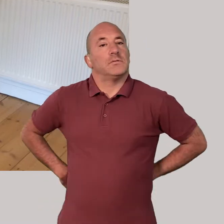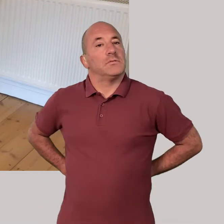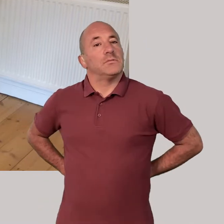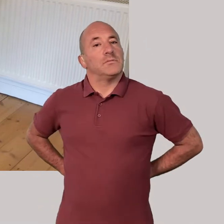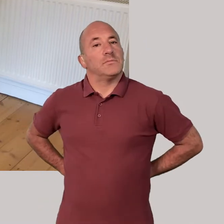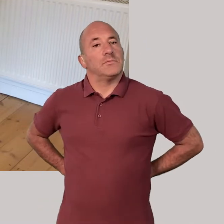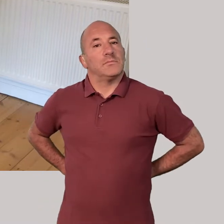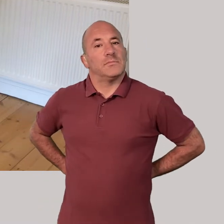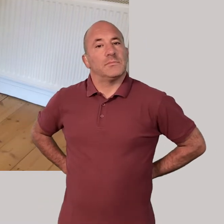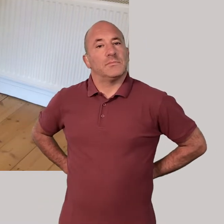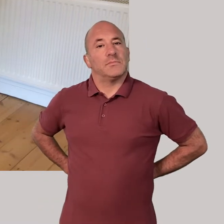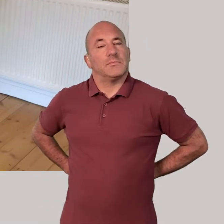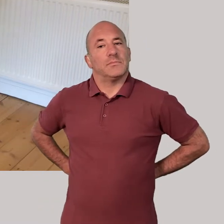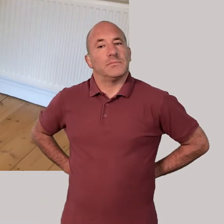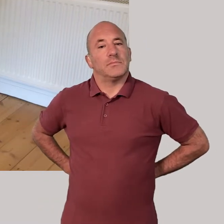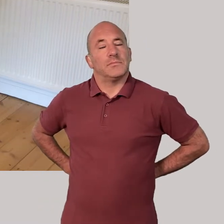and behind.